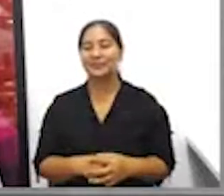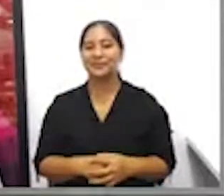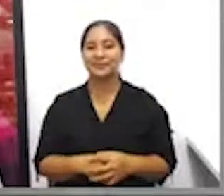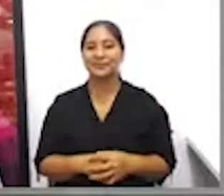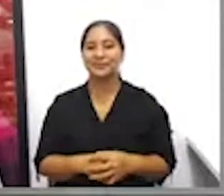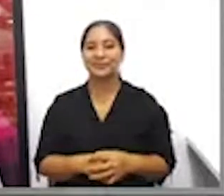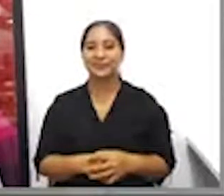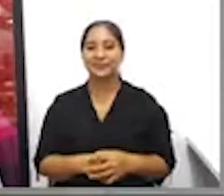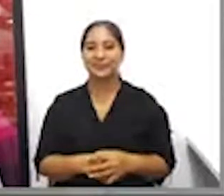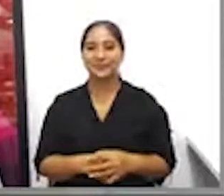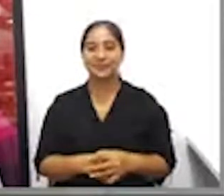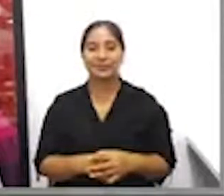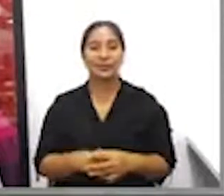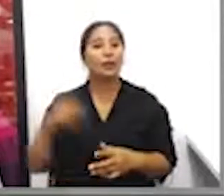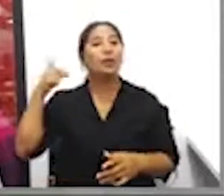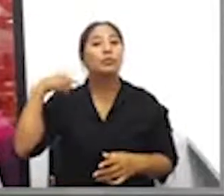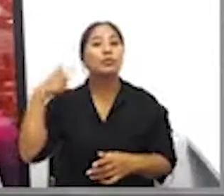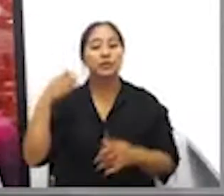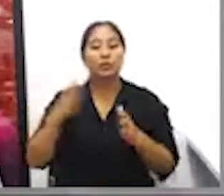Because,